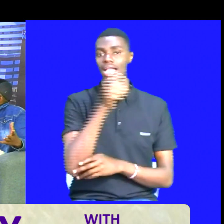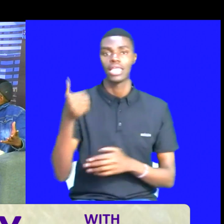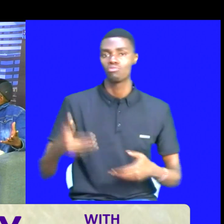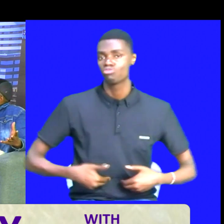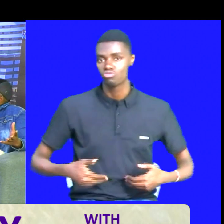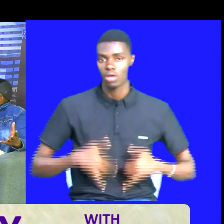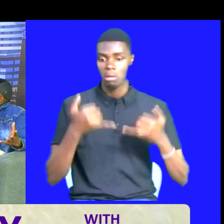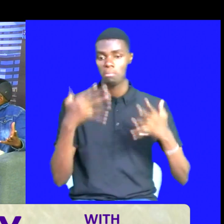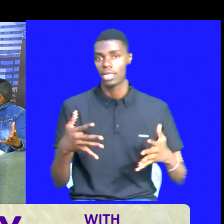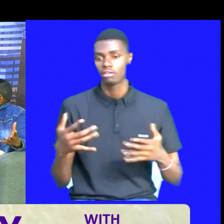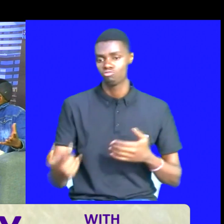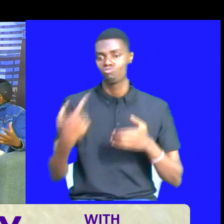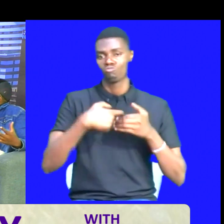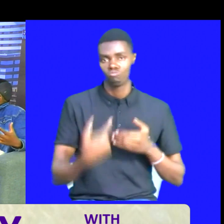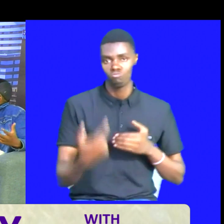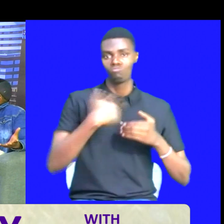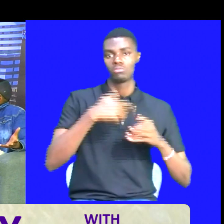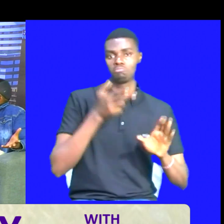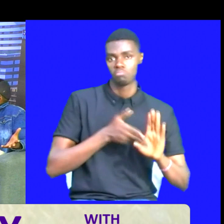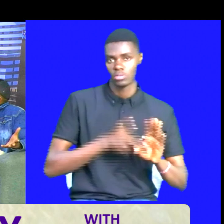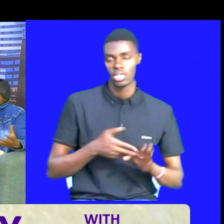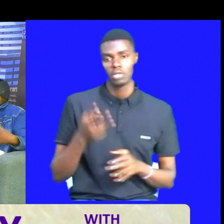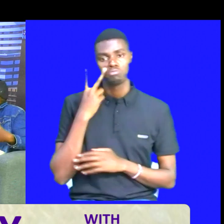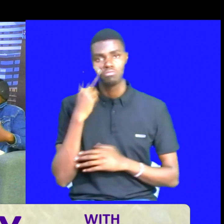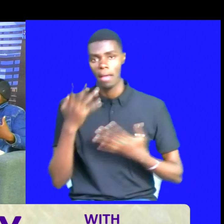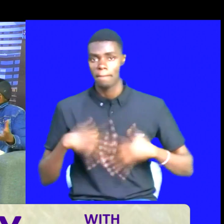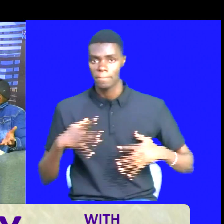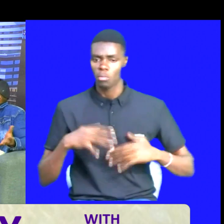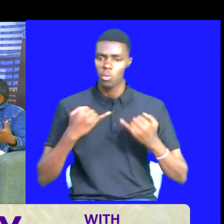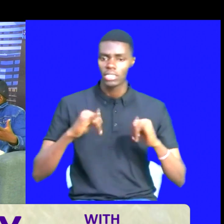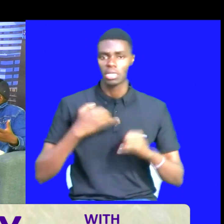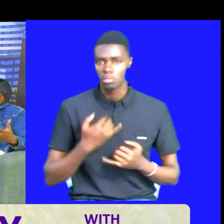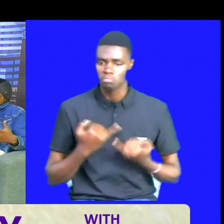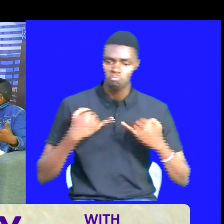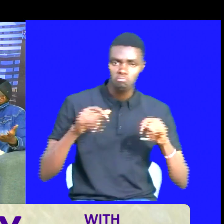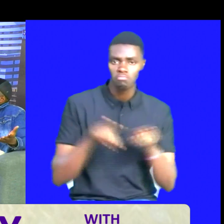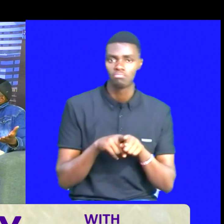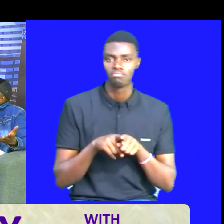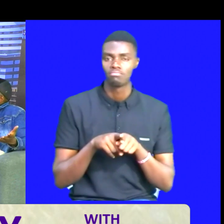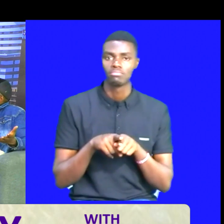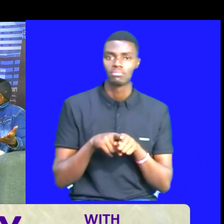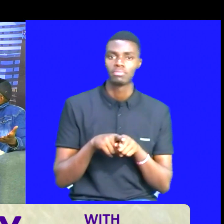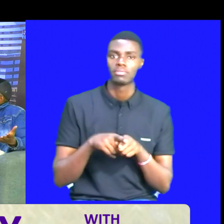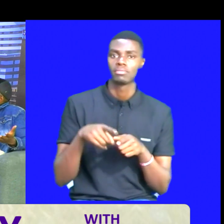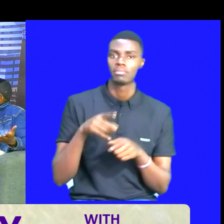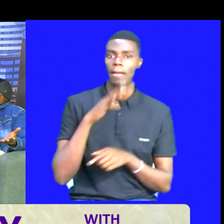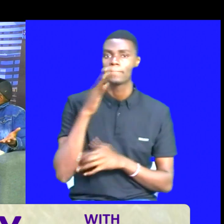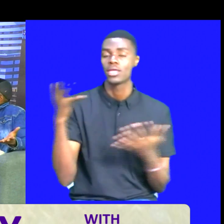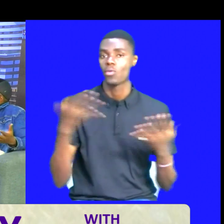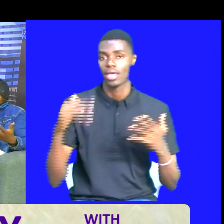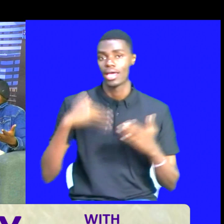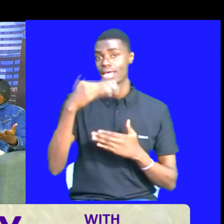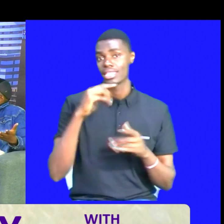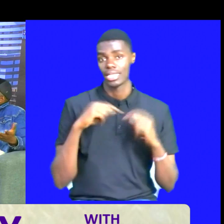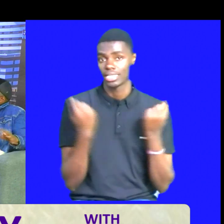that our people are really trying out there. So let me also pull up myself and be maybe in the next team